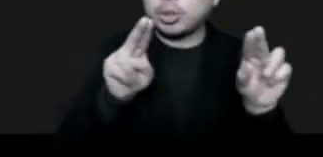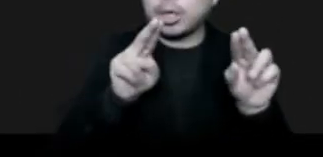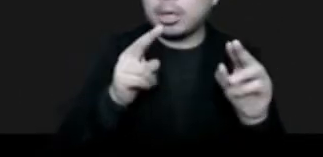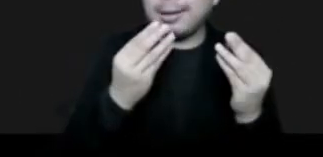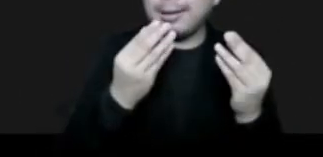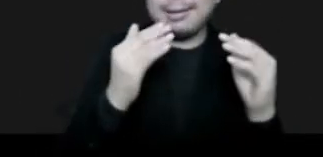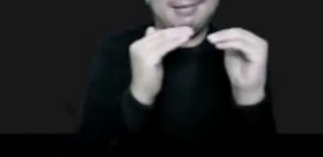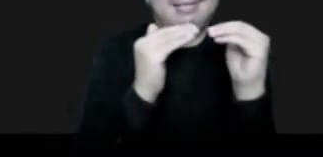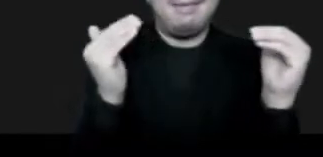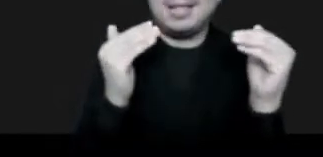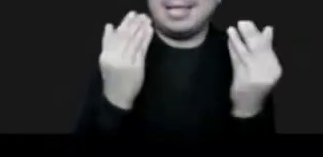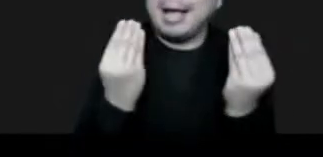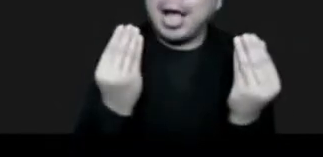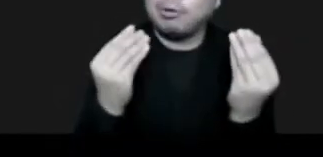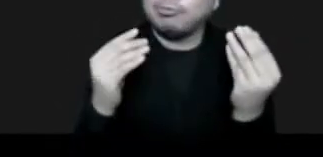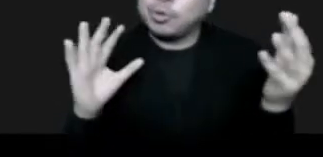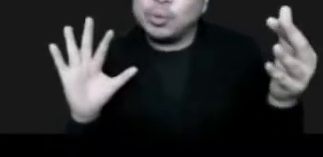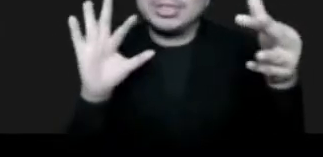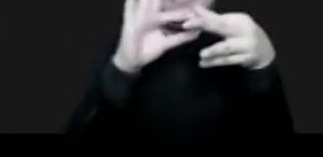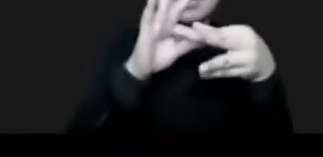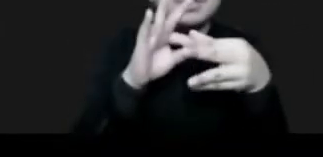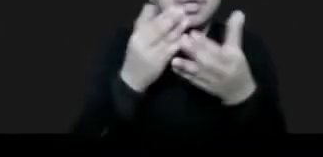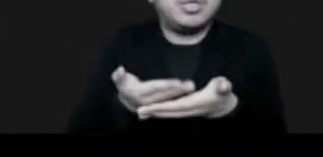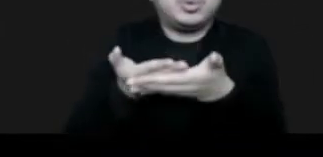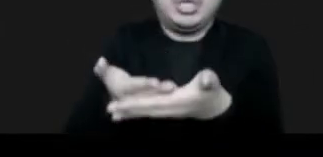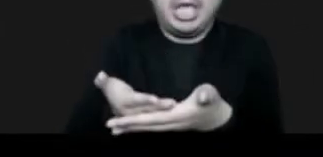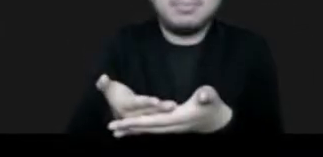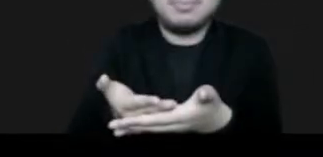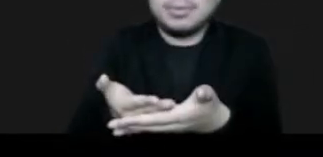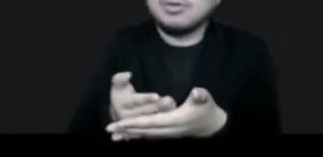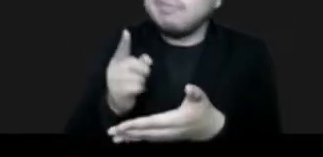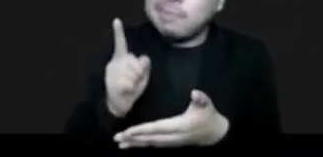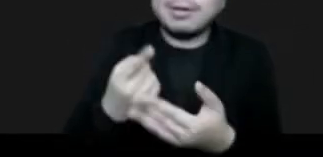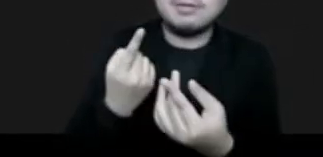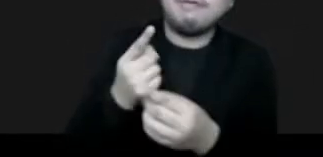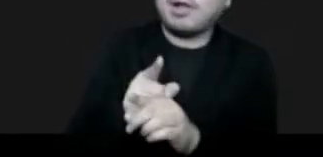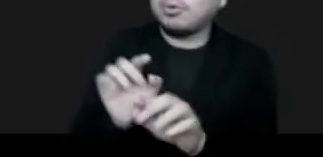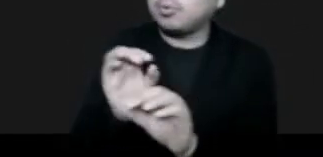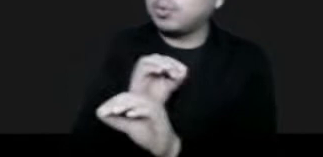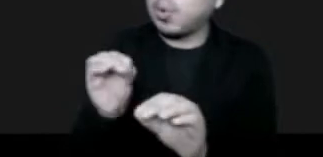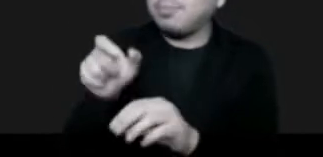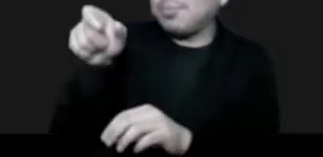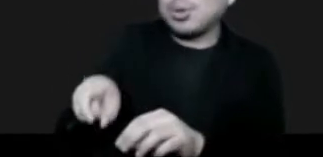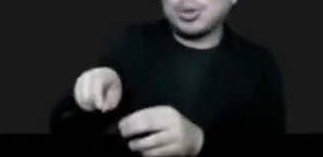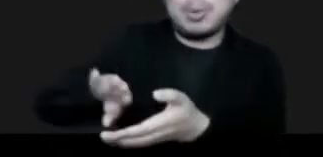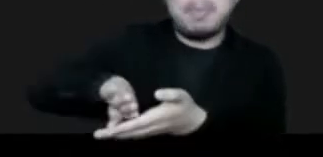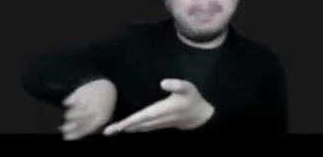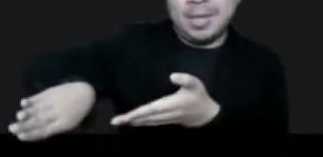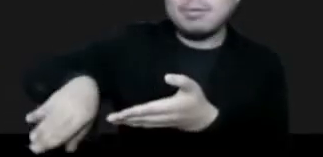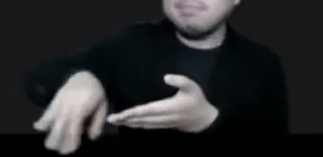reduction, leaving no one behind. So the central theme of